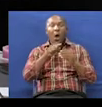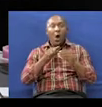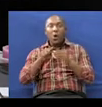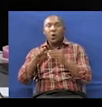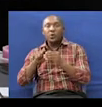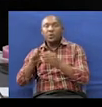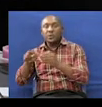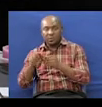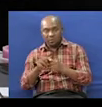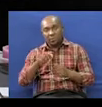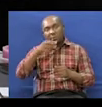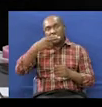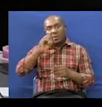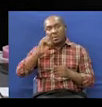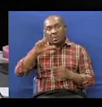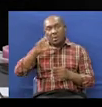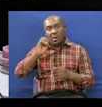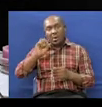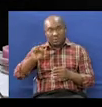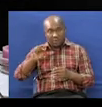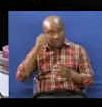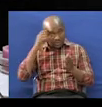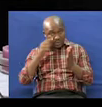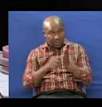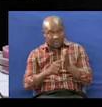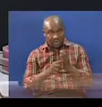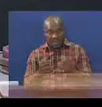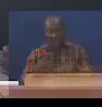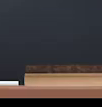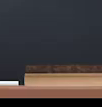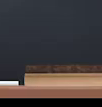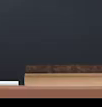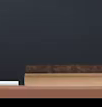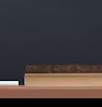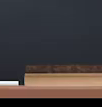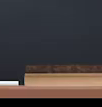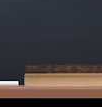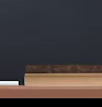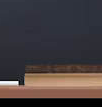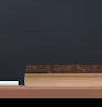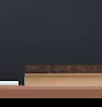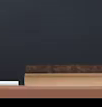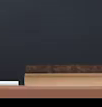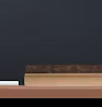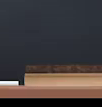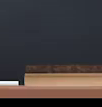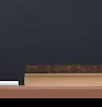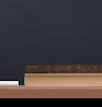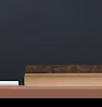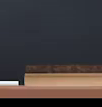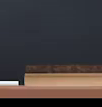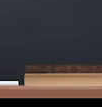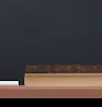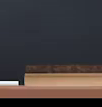Air holes normally allow air, which is oxygen,